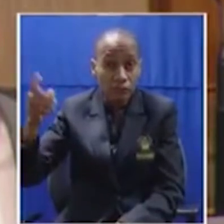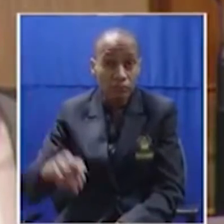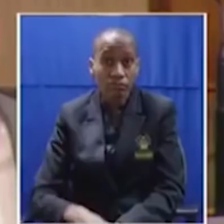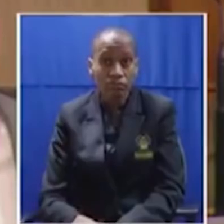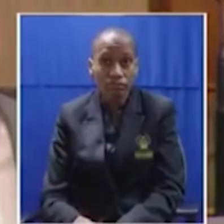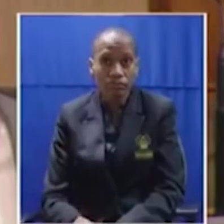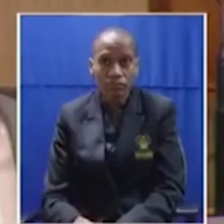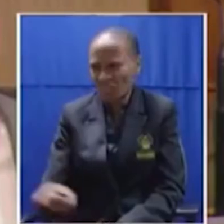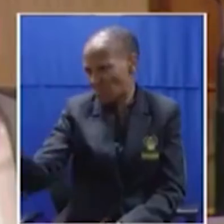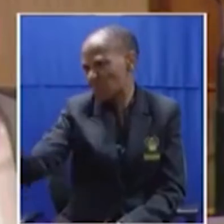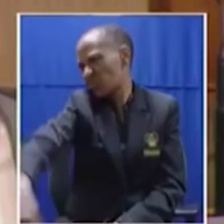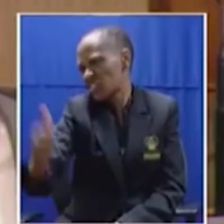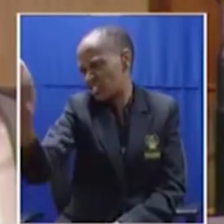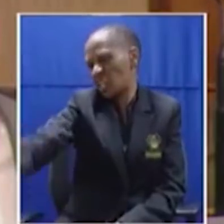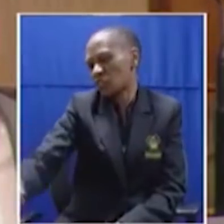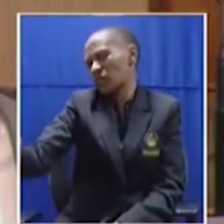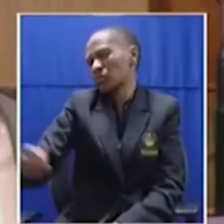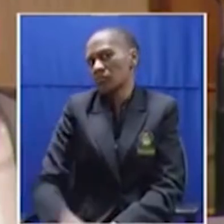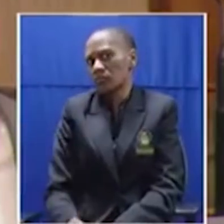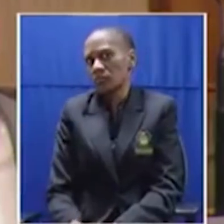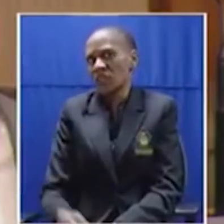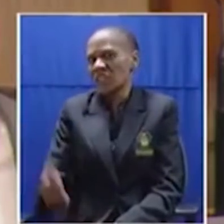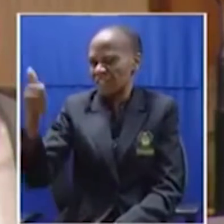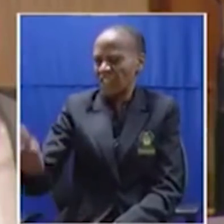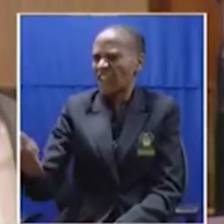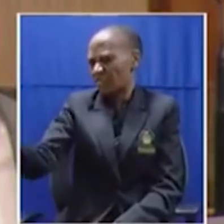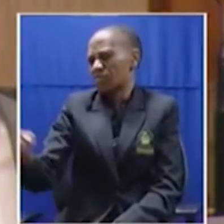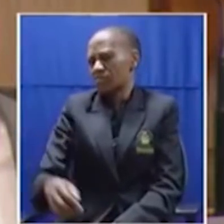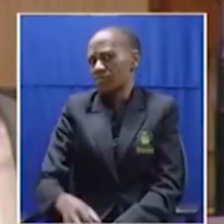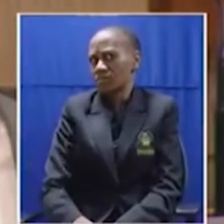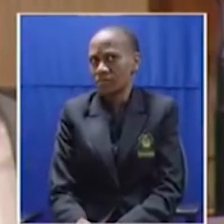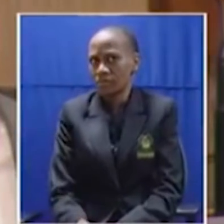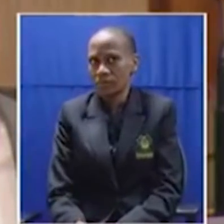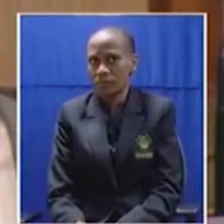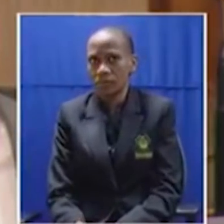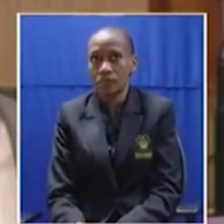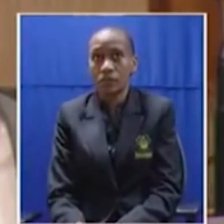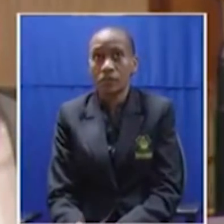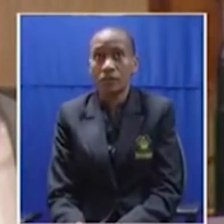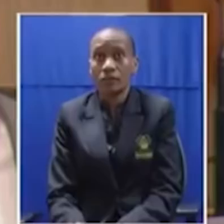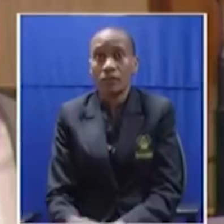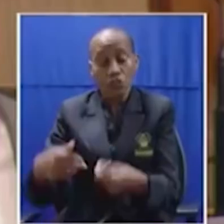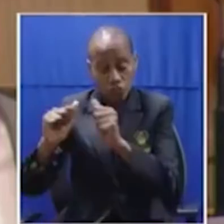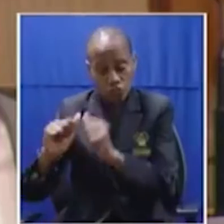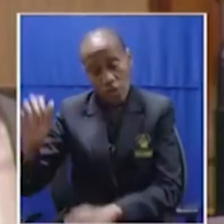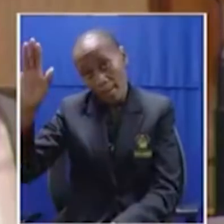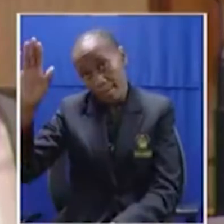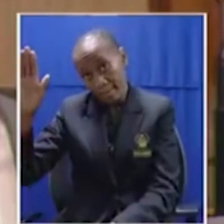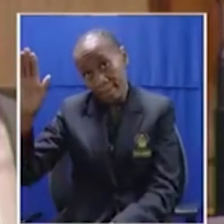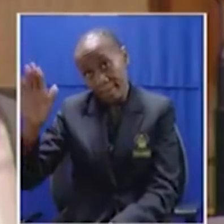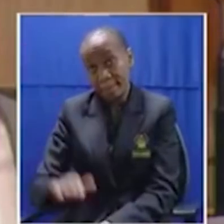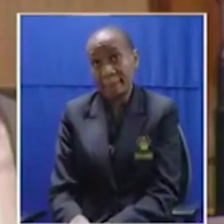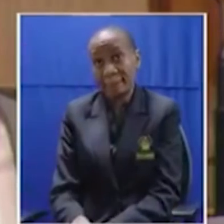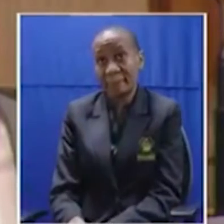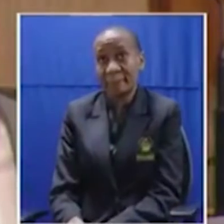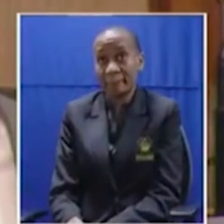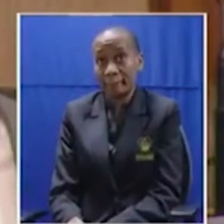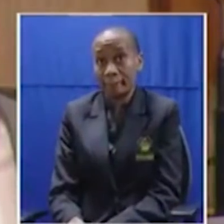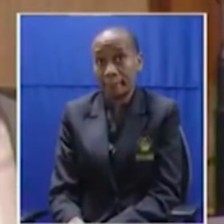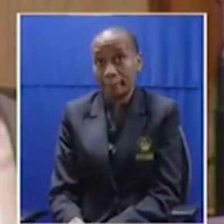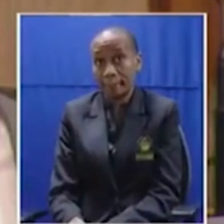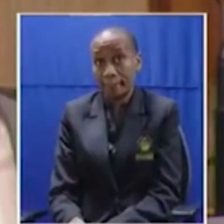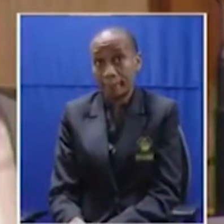your point of order? Sit down. Order. Sit down. Honourable. Sit down. Honourable Makaula.